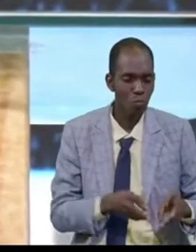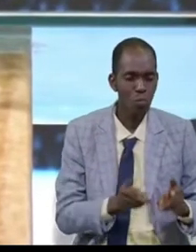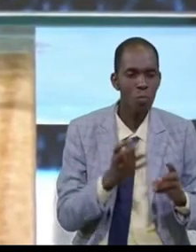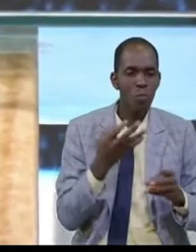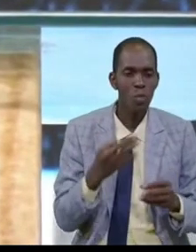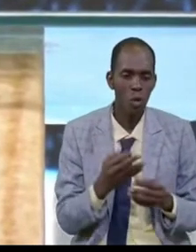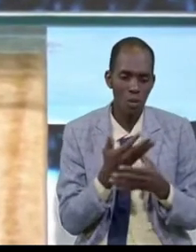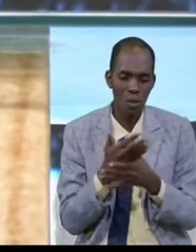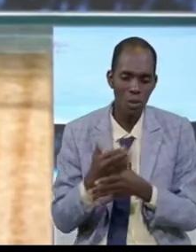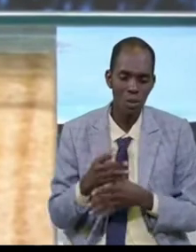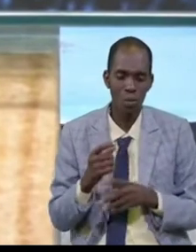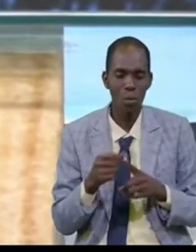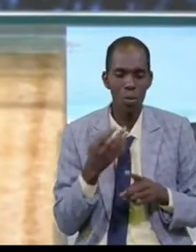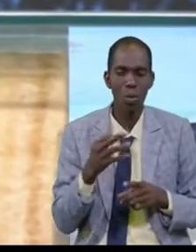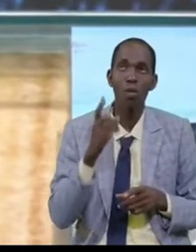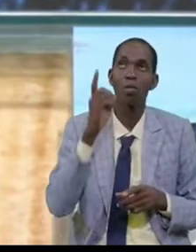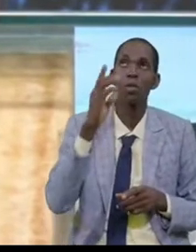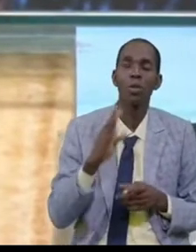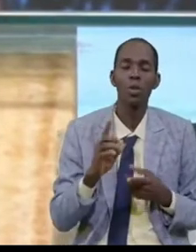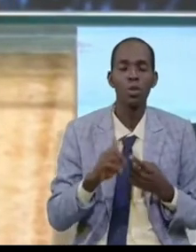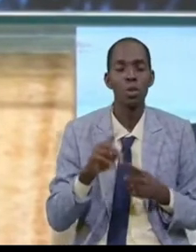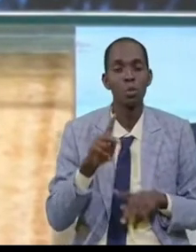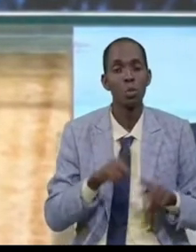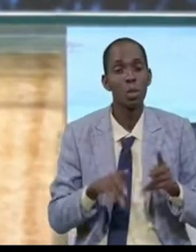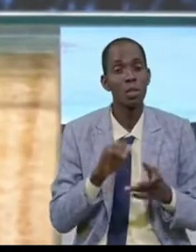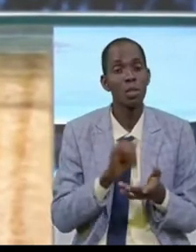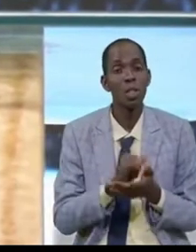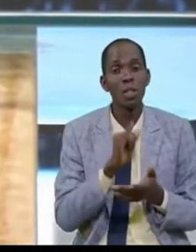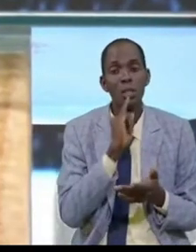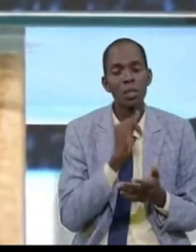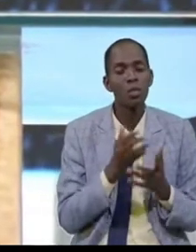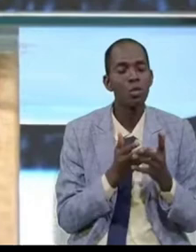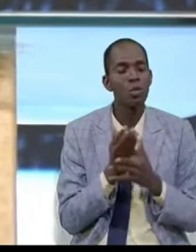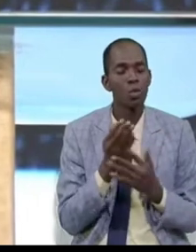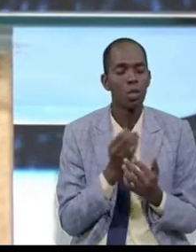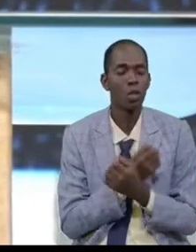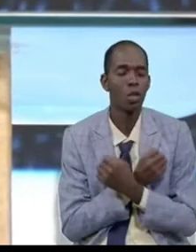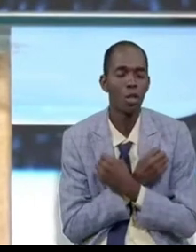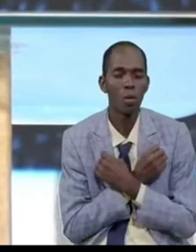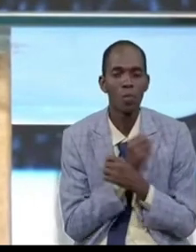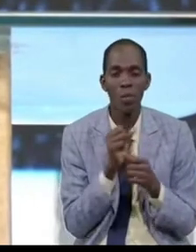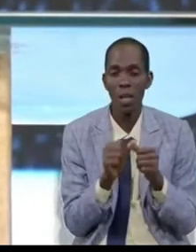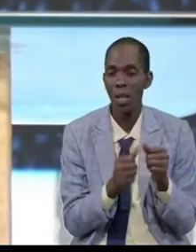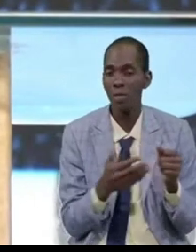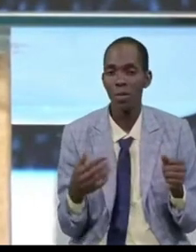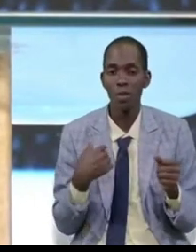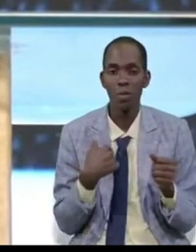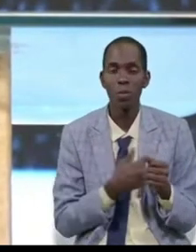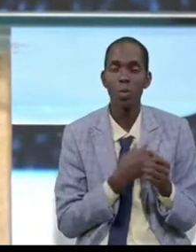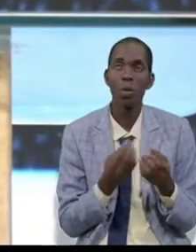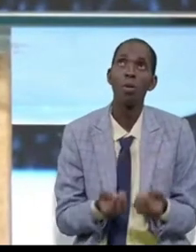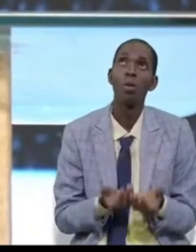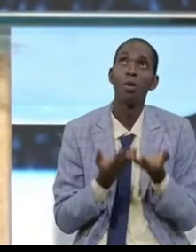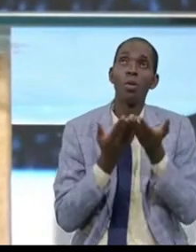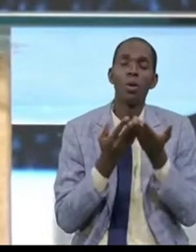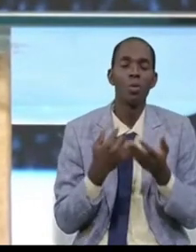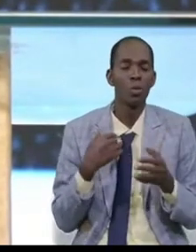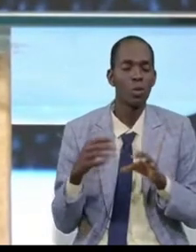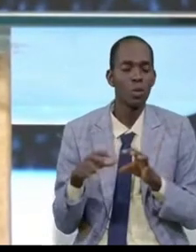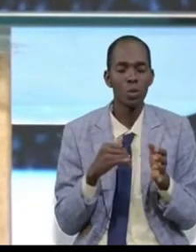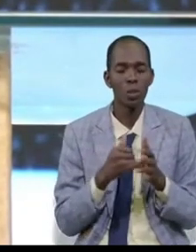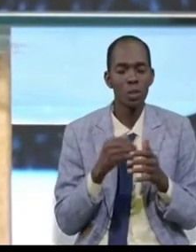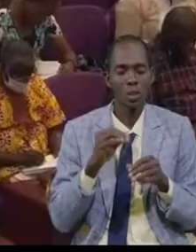we have unto people, and it's the way of love. Everything we offer